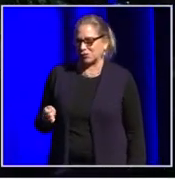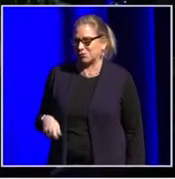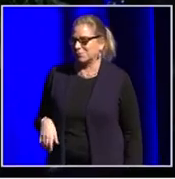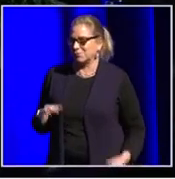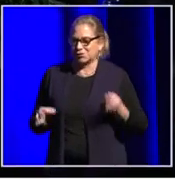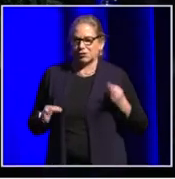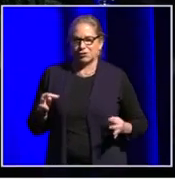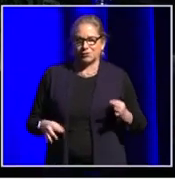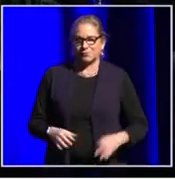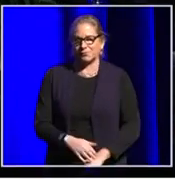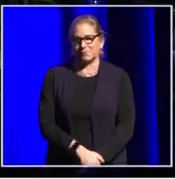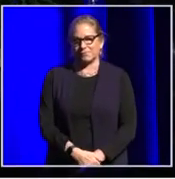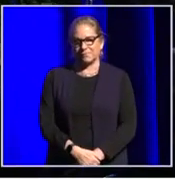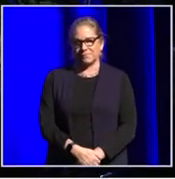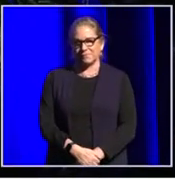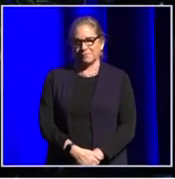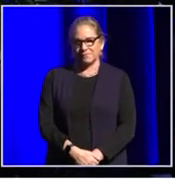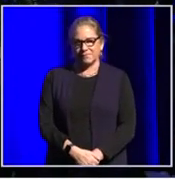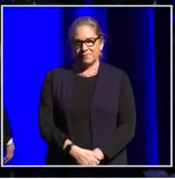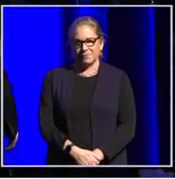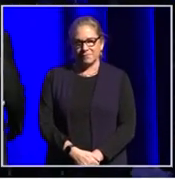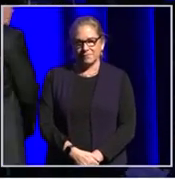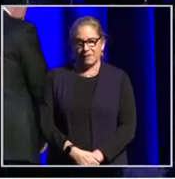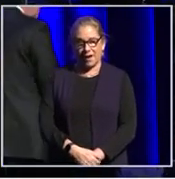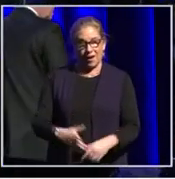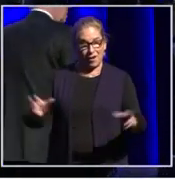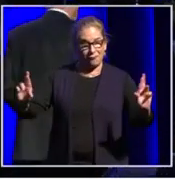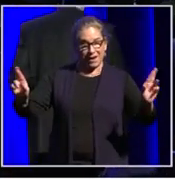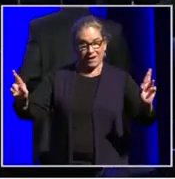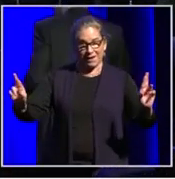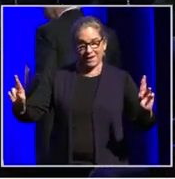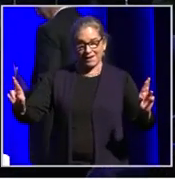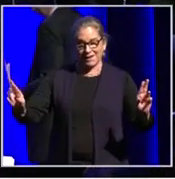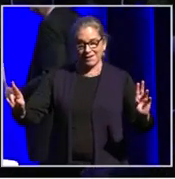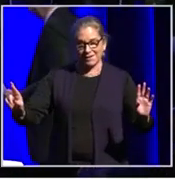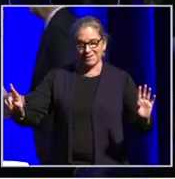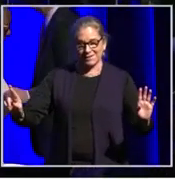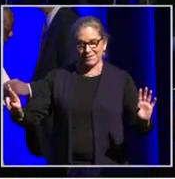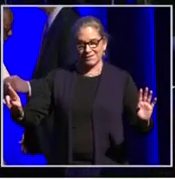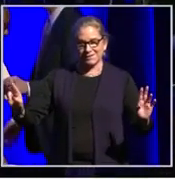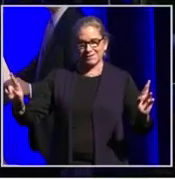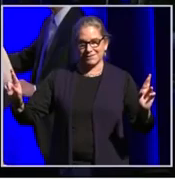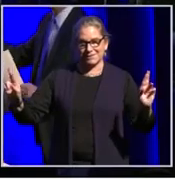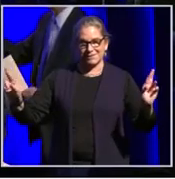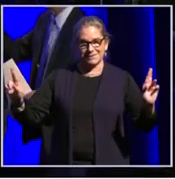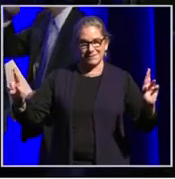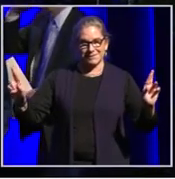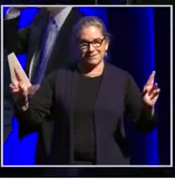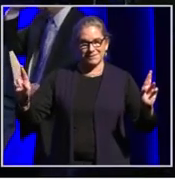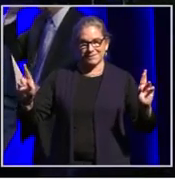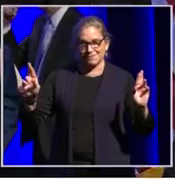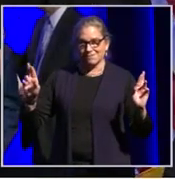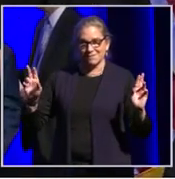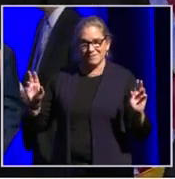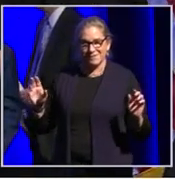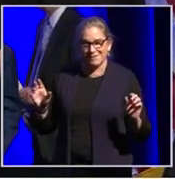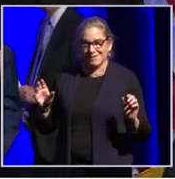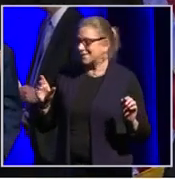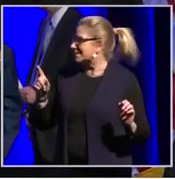Are you ready to take the oath of office? I am. I'm being told to wait a second.